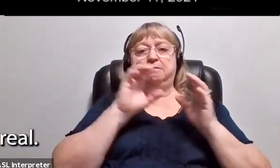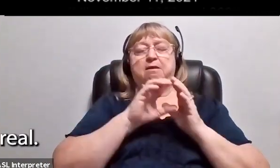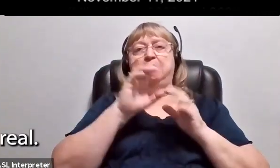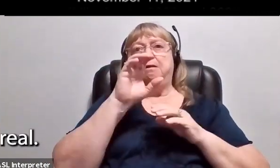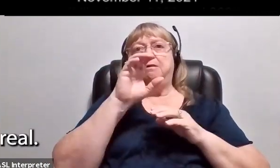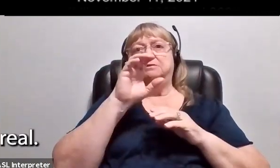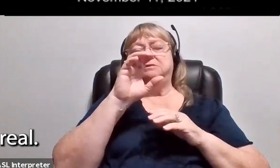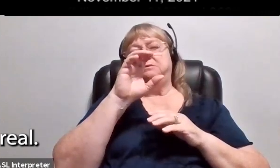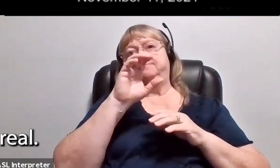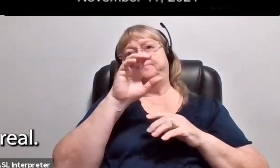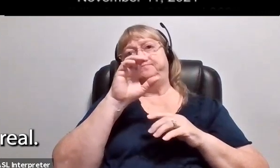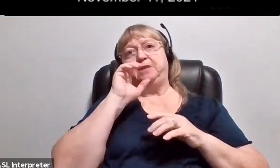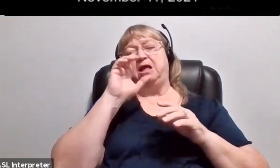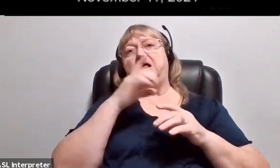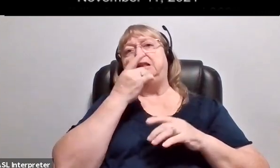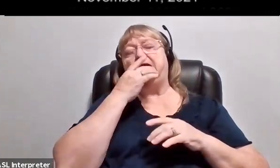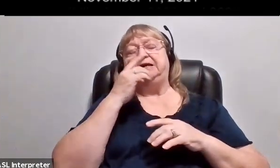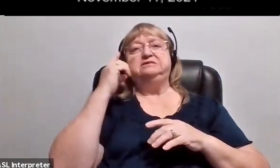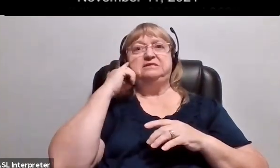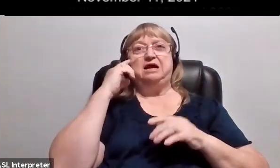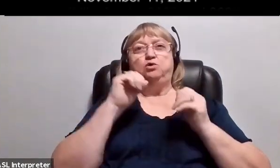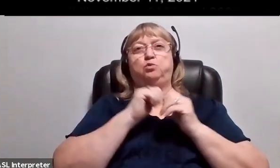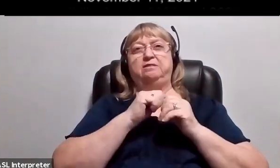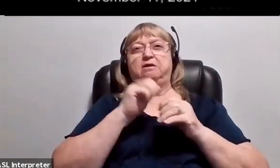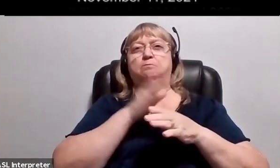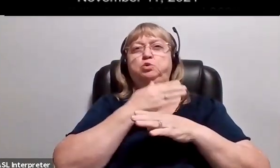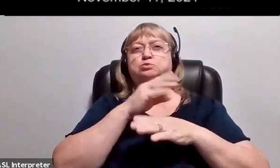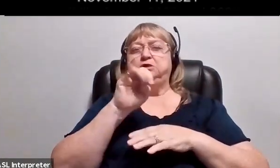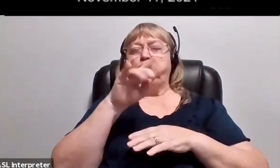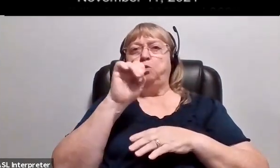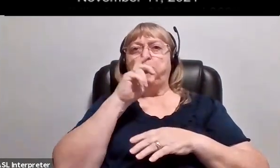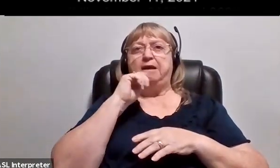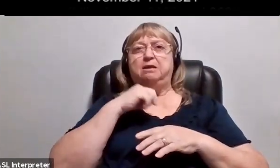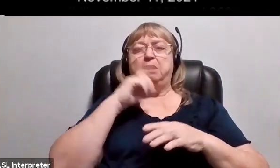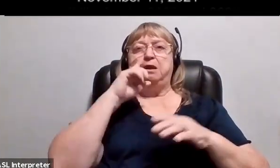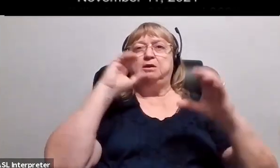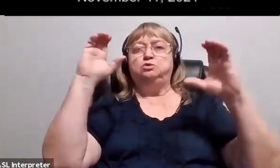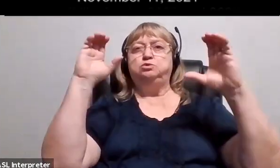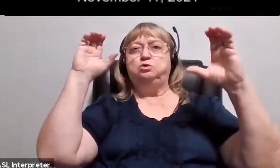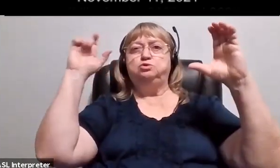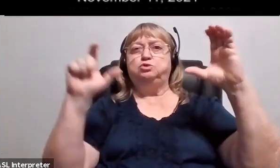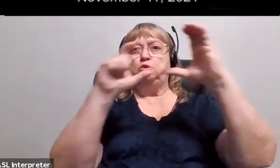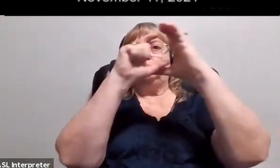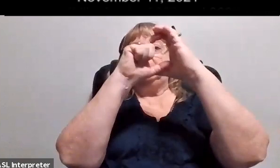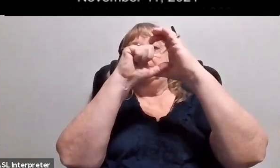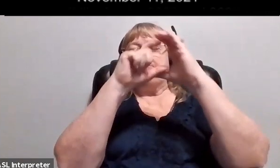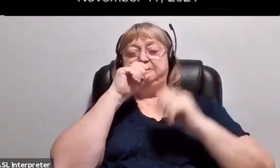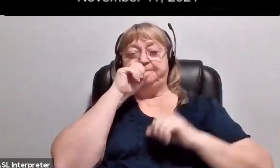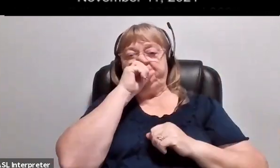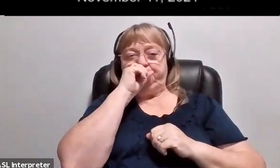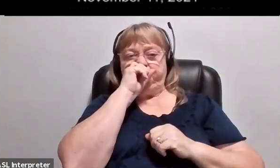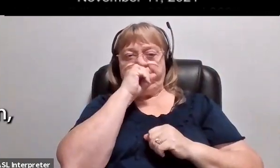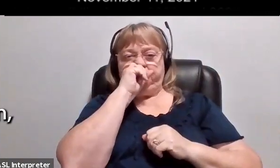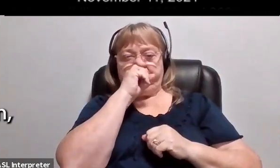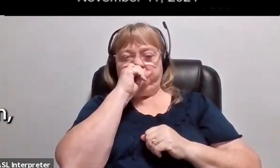note in it and the words LightSound in both Braille and English on a blue field. All right, so we are the first talk of